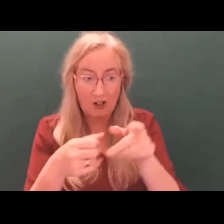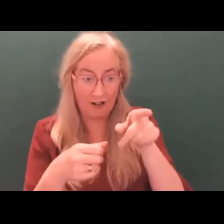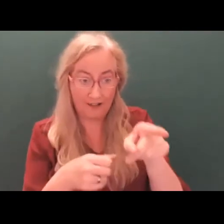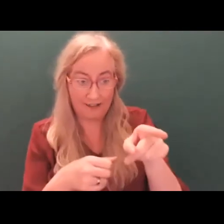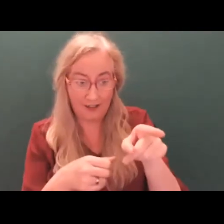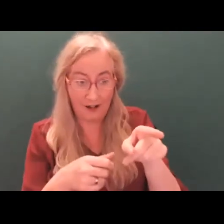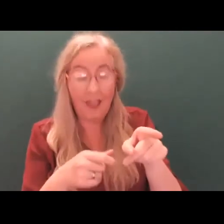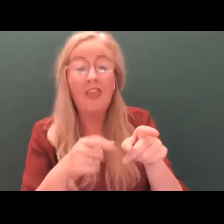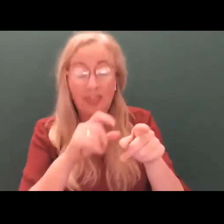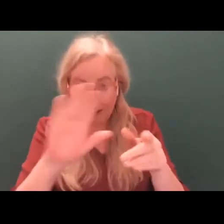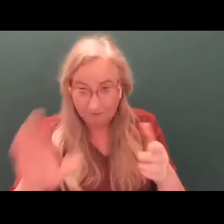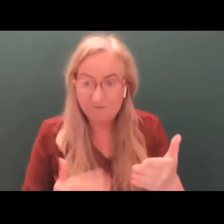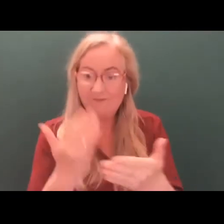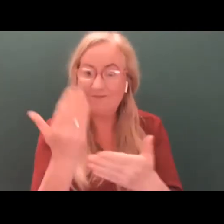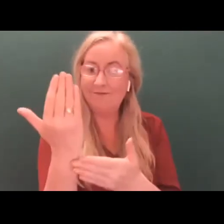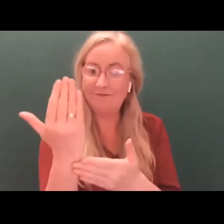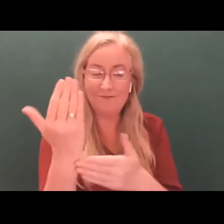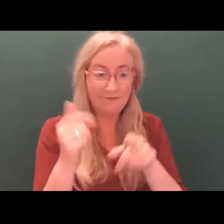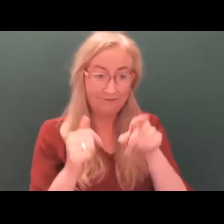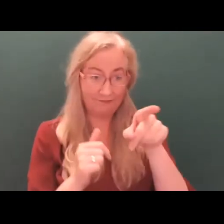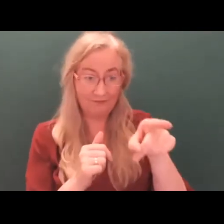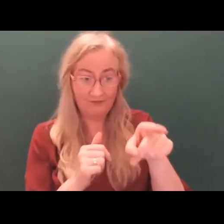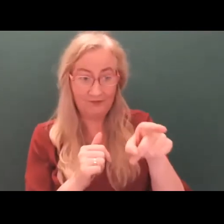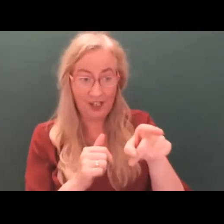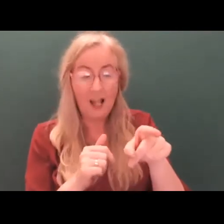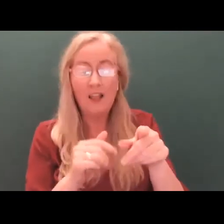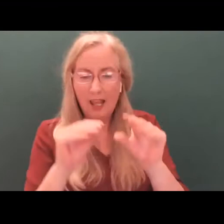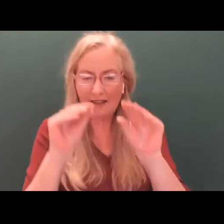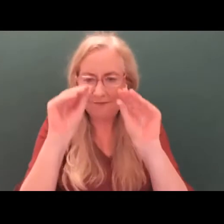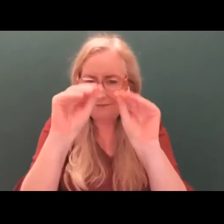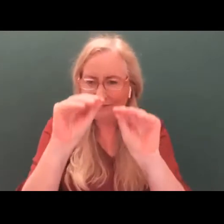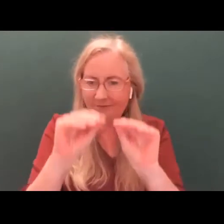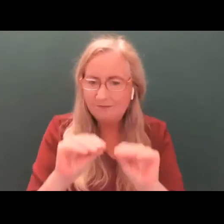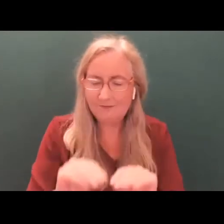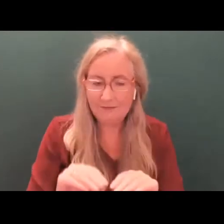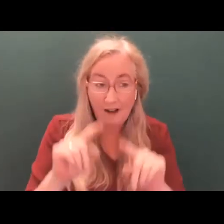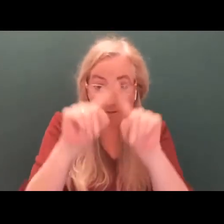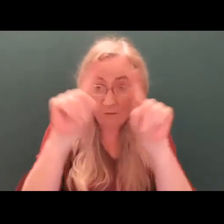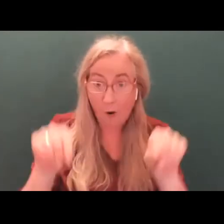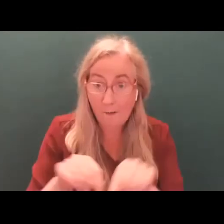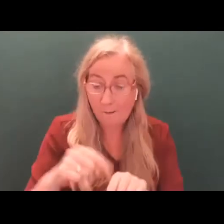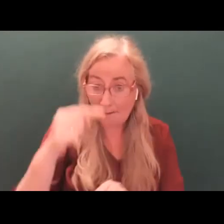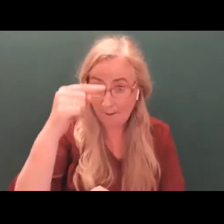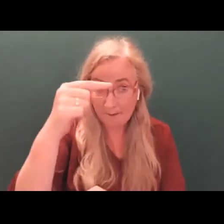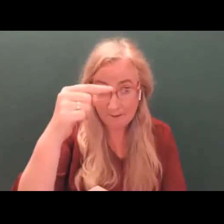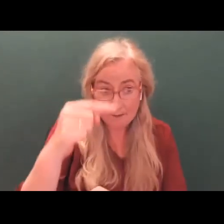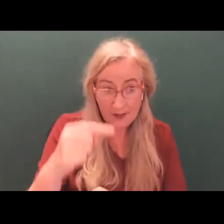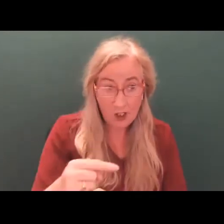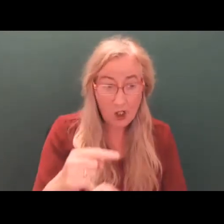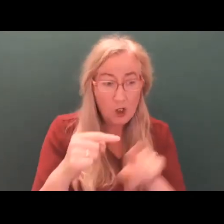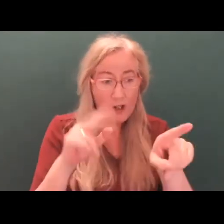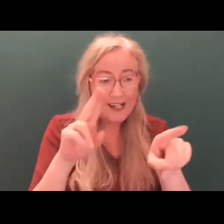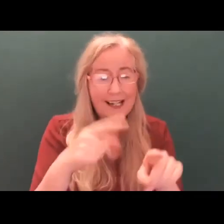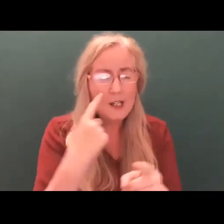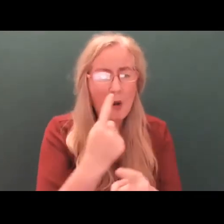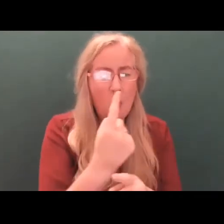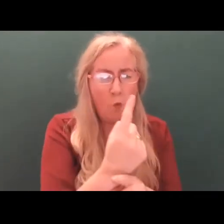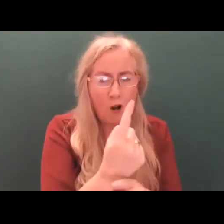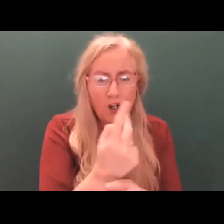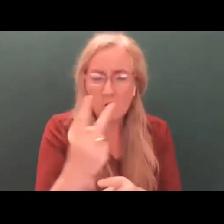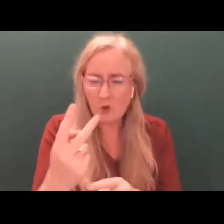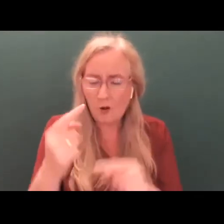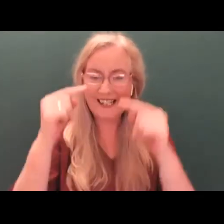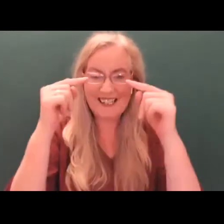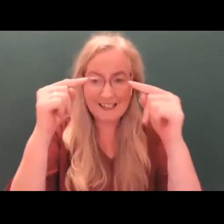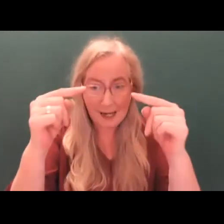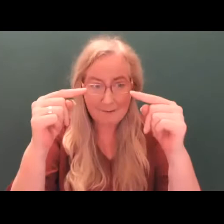That'll bring you to this page, and then just complete the form, and you'll see that's 1 and 2. So it really is step by